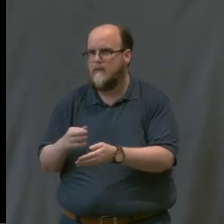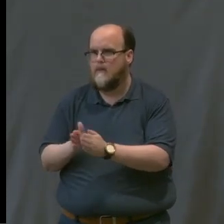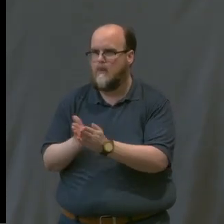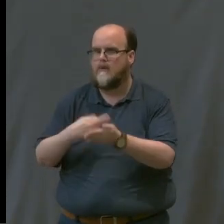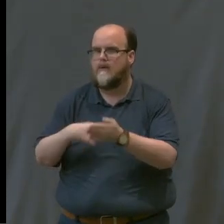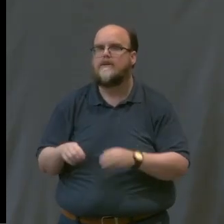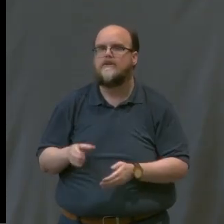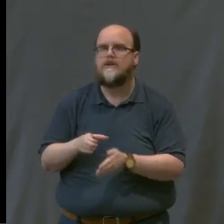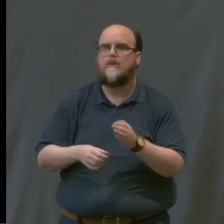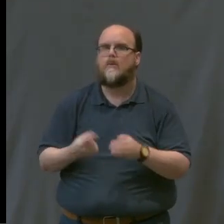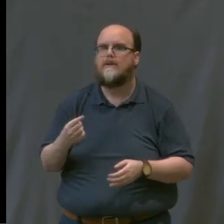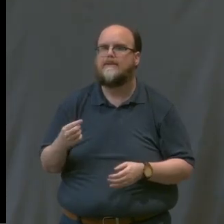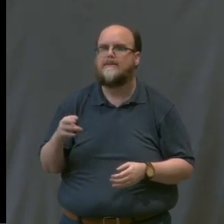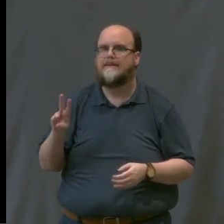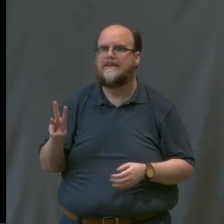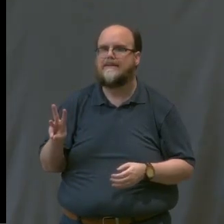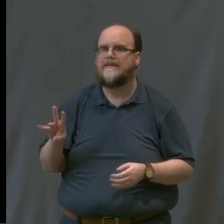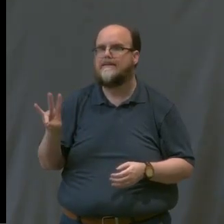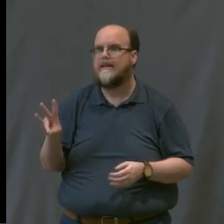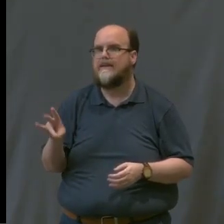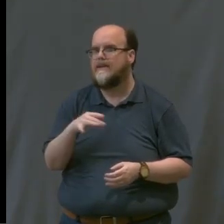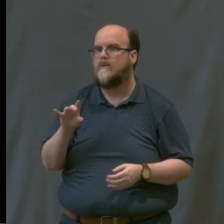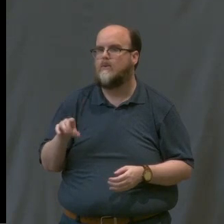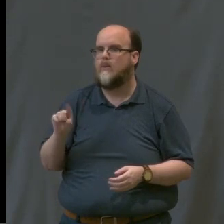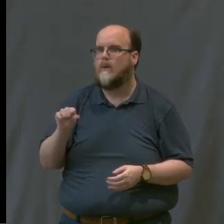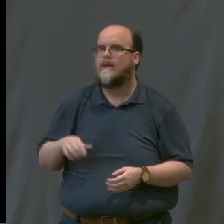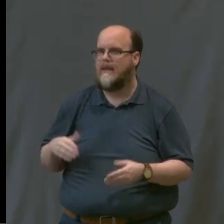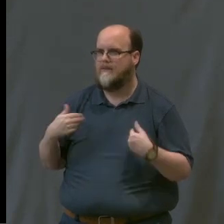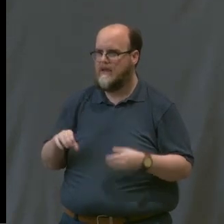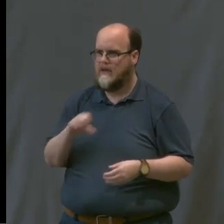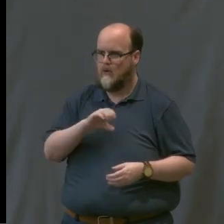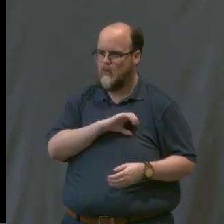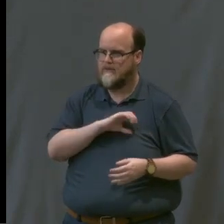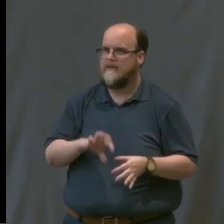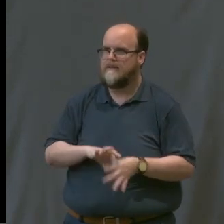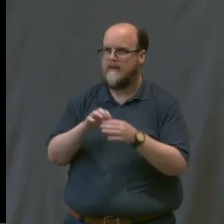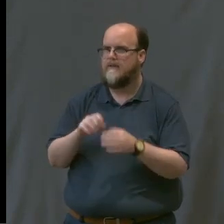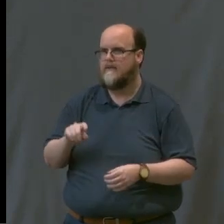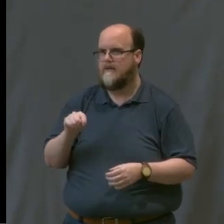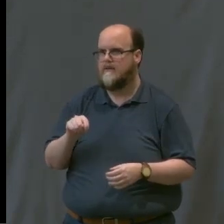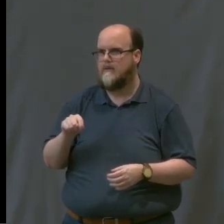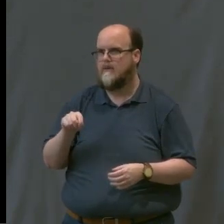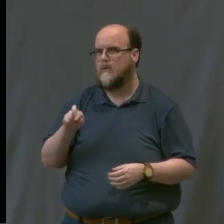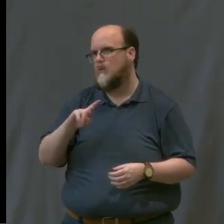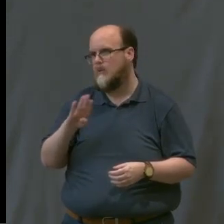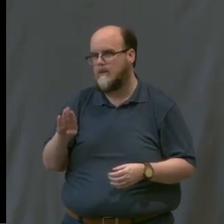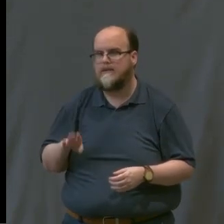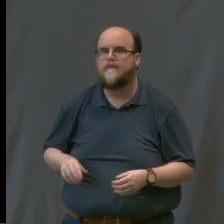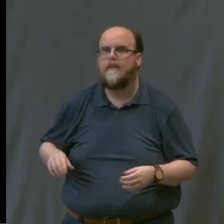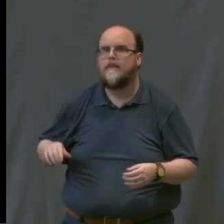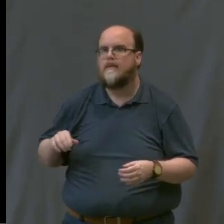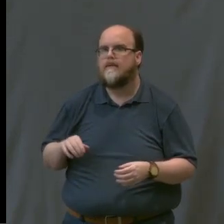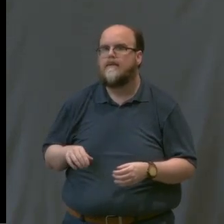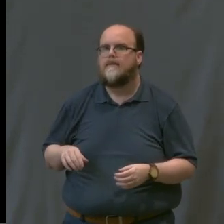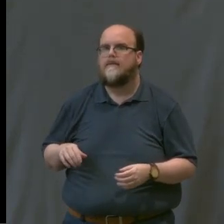6, 7, and 20 are the characteristics of that tribulation. Chapters 11, 12, and 13 are the history of